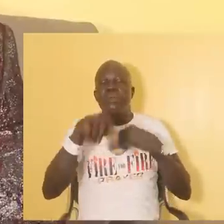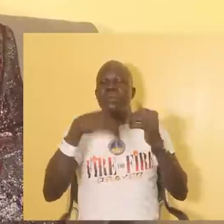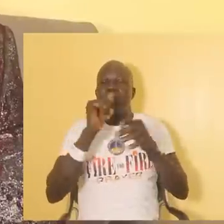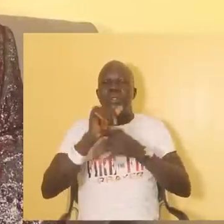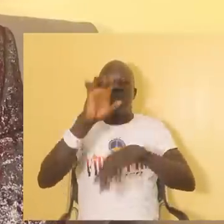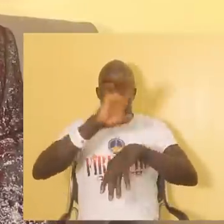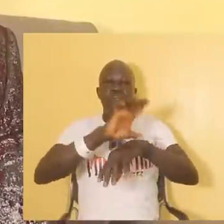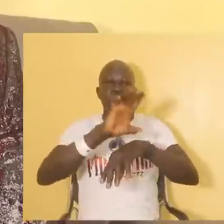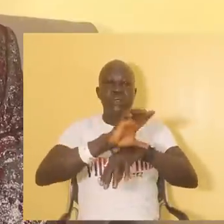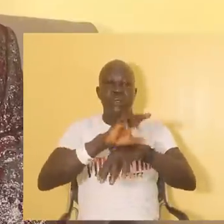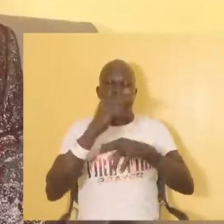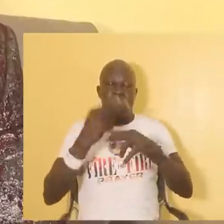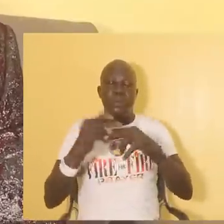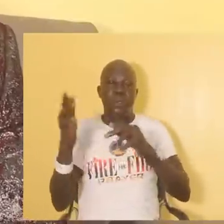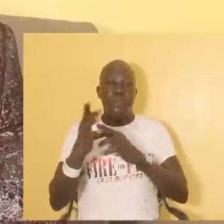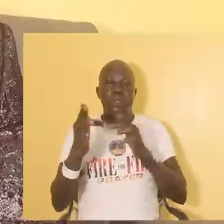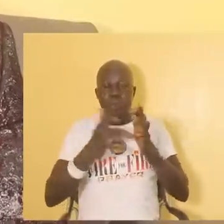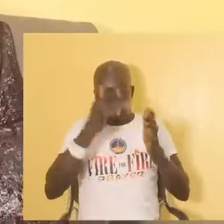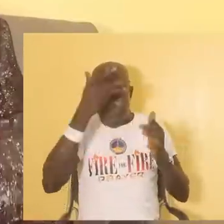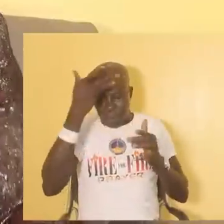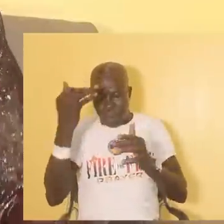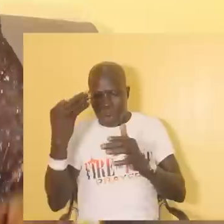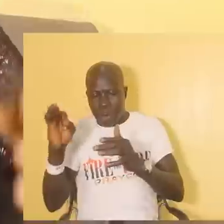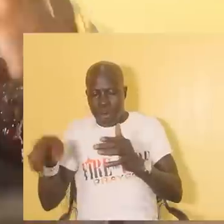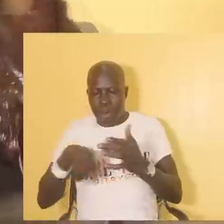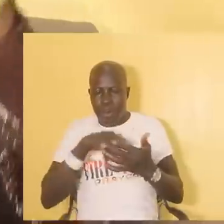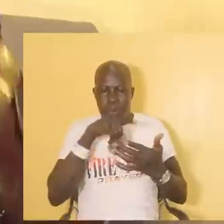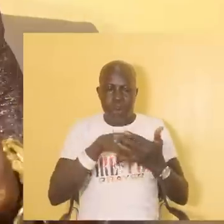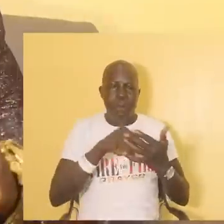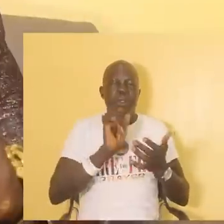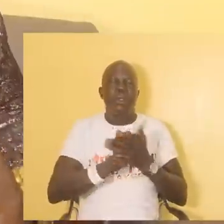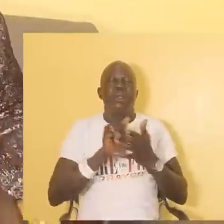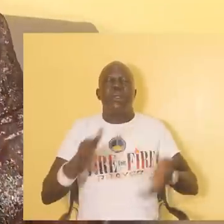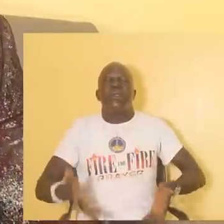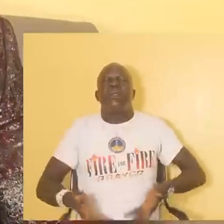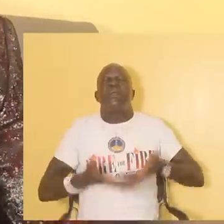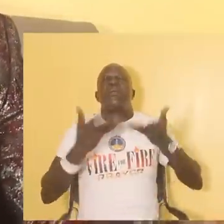good. Because of this, I lift up my voice.